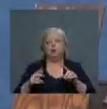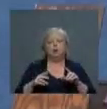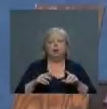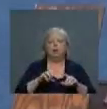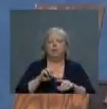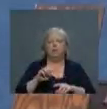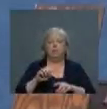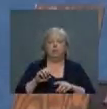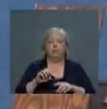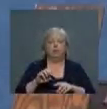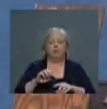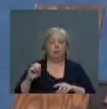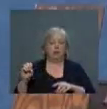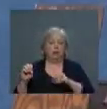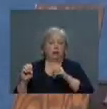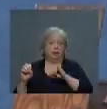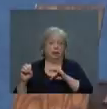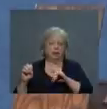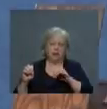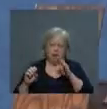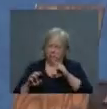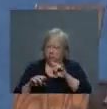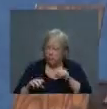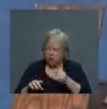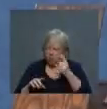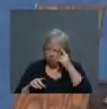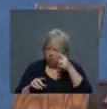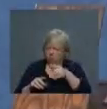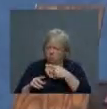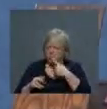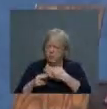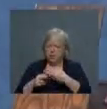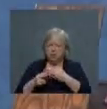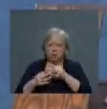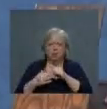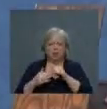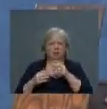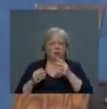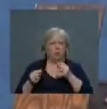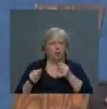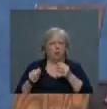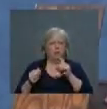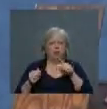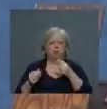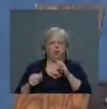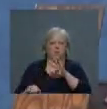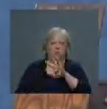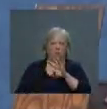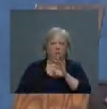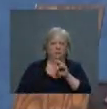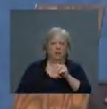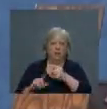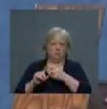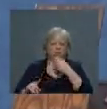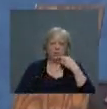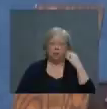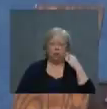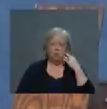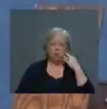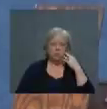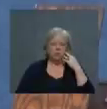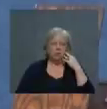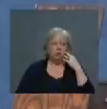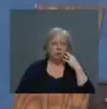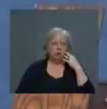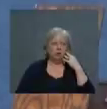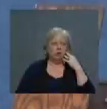On the east side, BJ, I think you mentioned that the building is, the property is only 4 feet from the home,